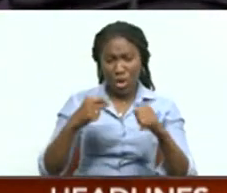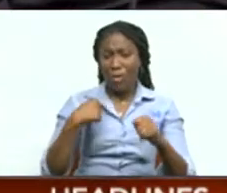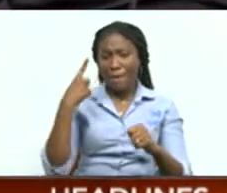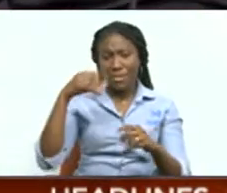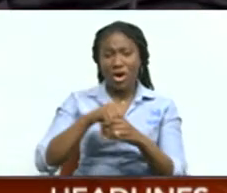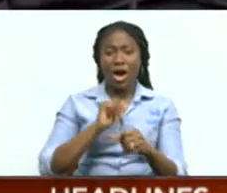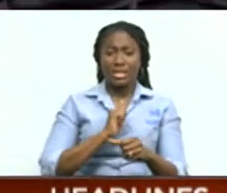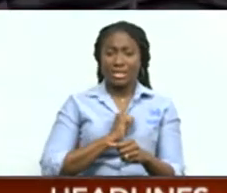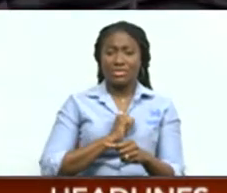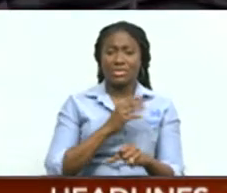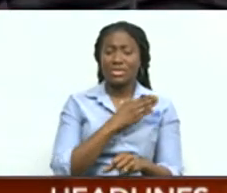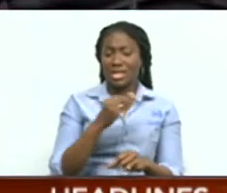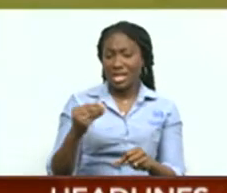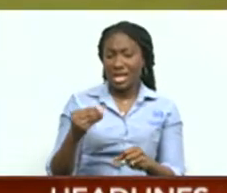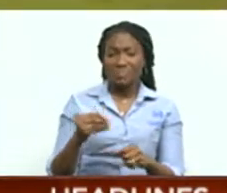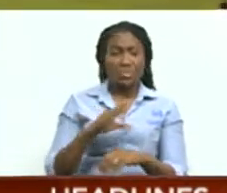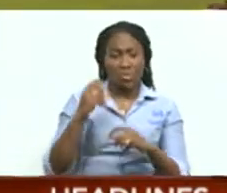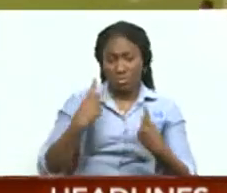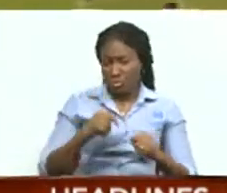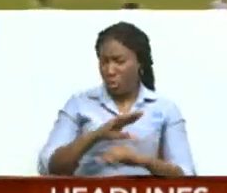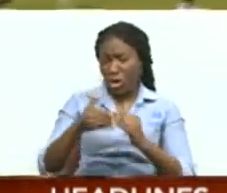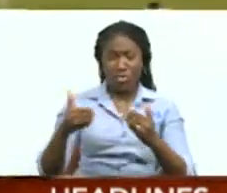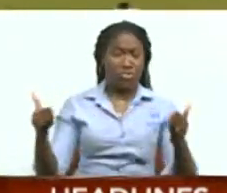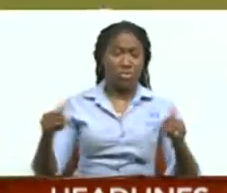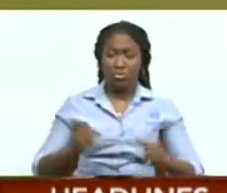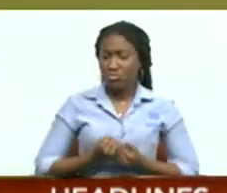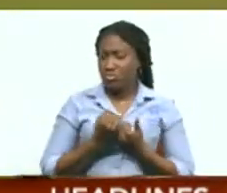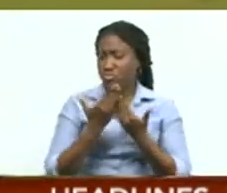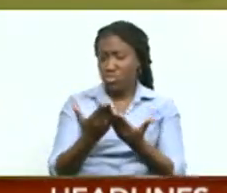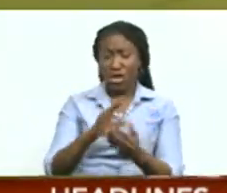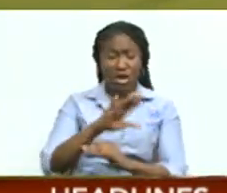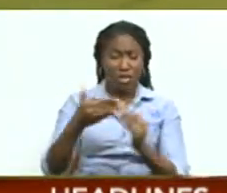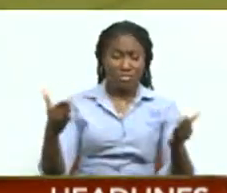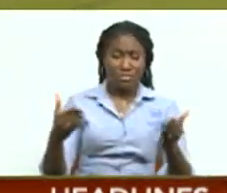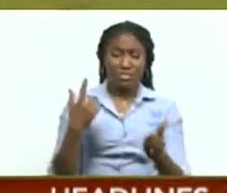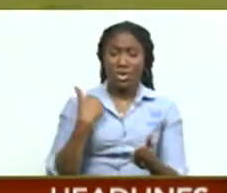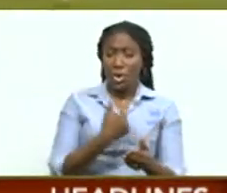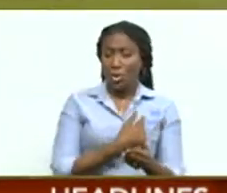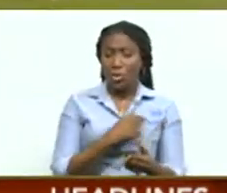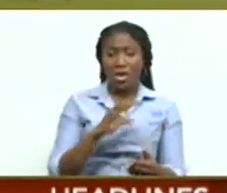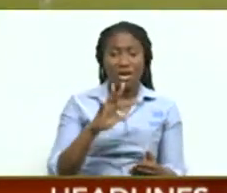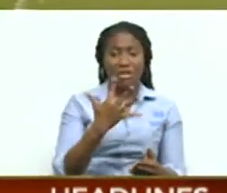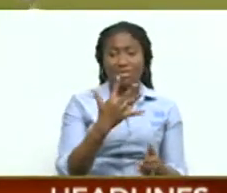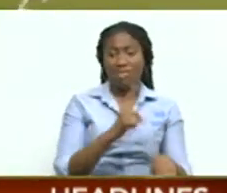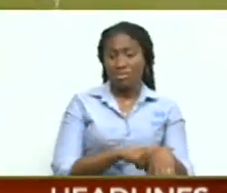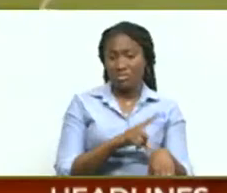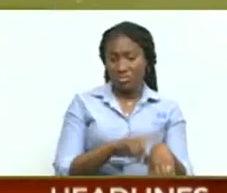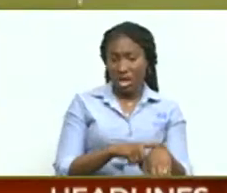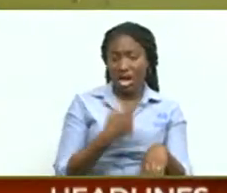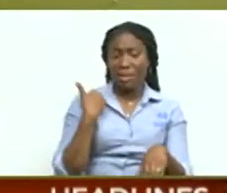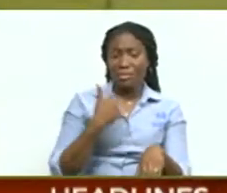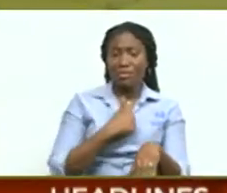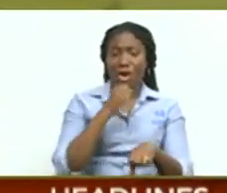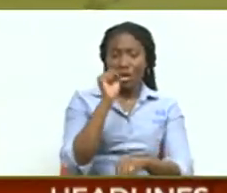So we're going to give everything. Last time out, TNT registered only its 5th win over the USA. Head coach Angus Eve says it's been an